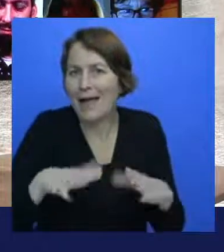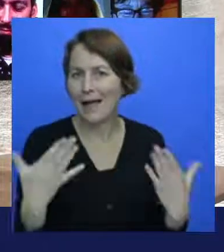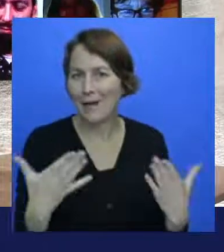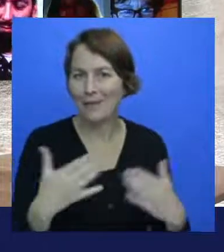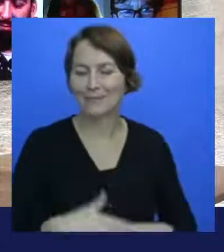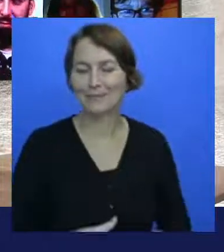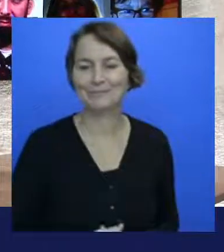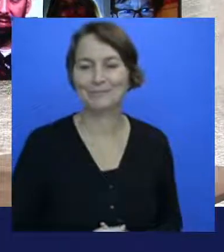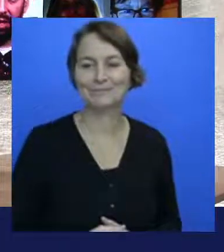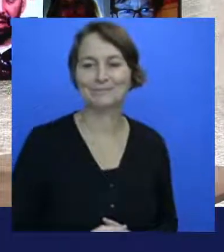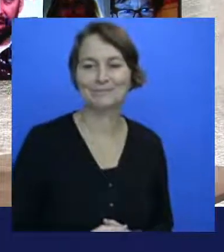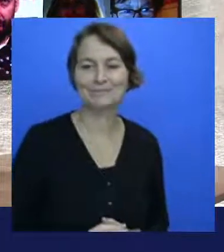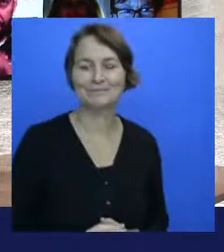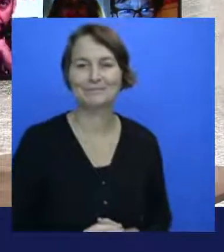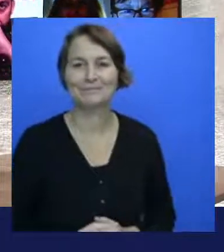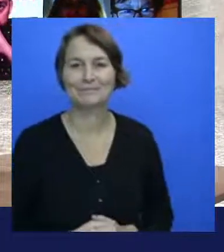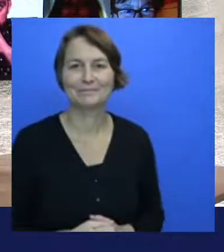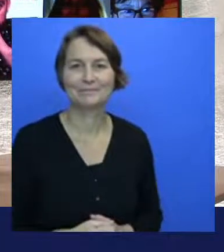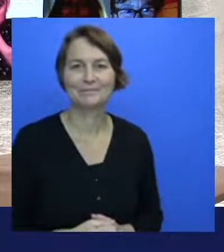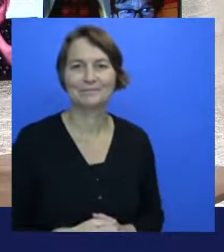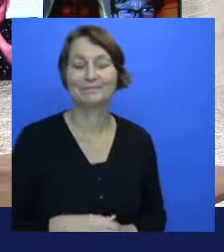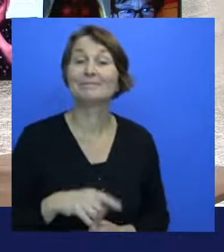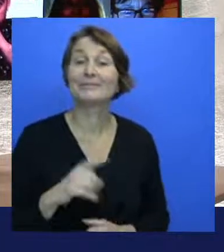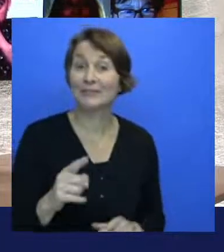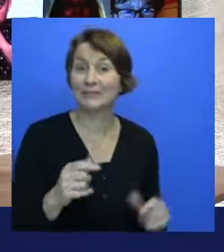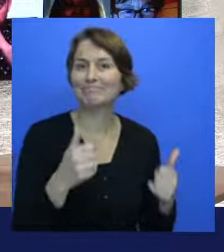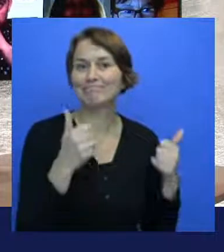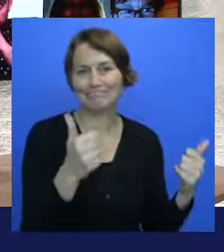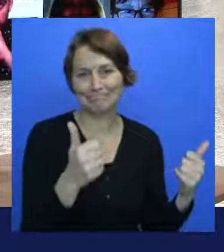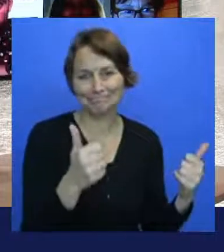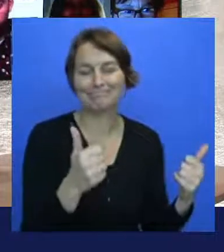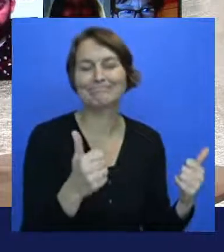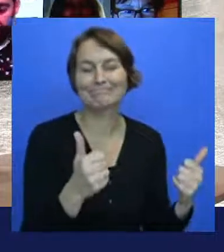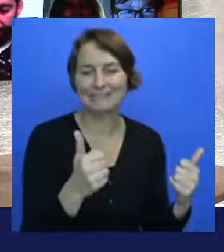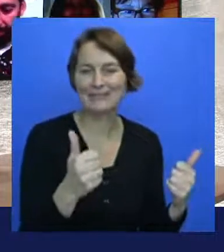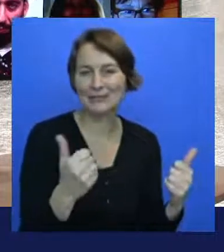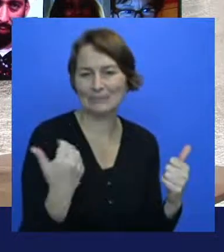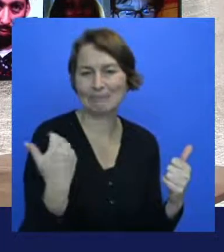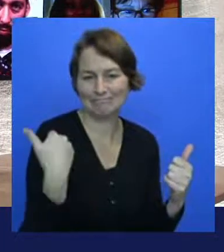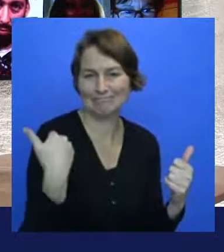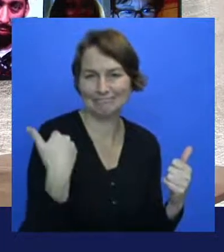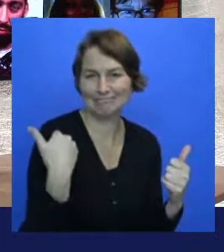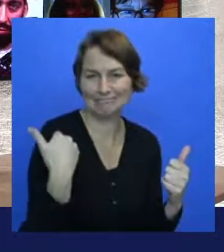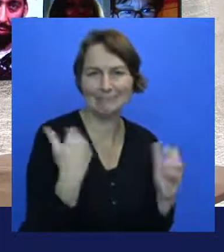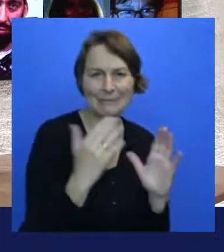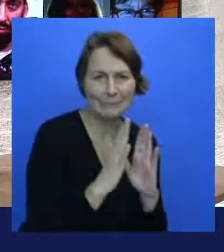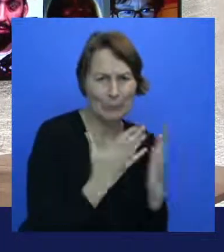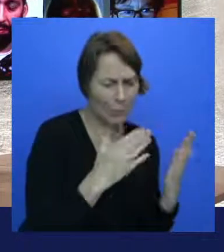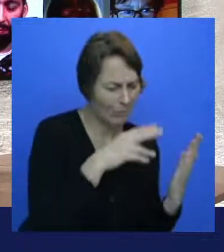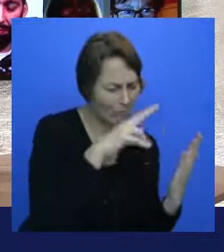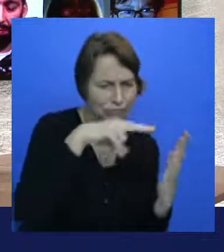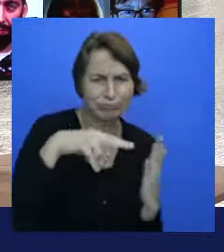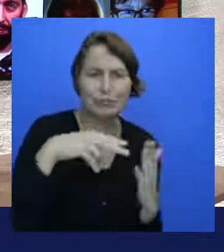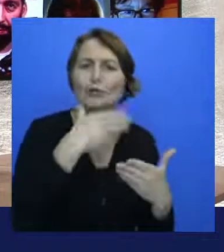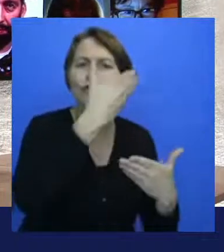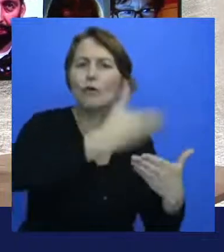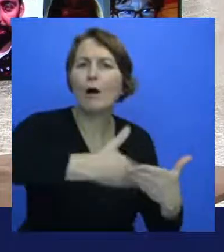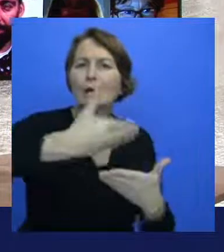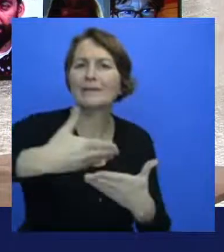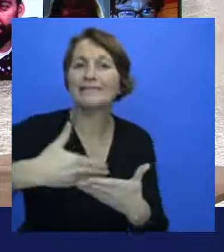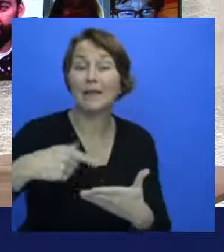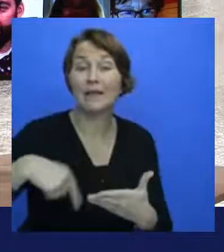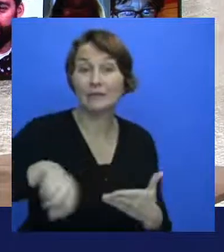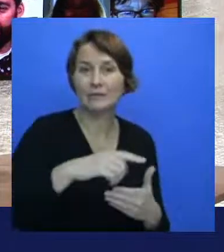just read Microsoft documentation for all the tools, because that documentation is amazing.